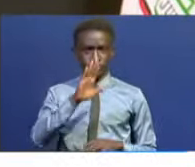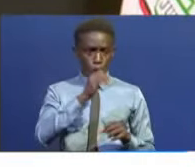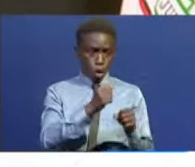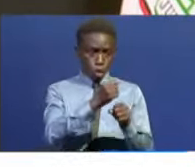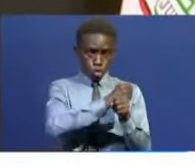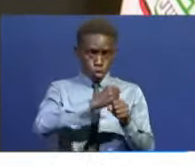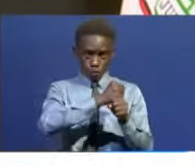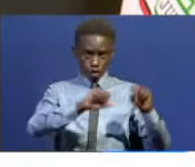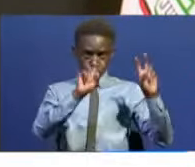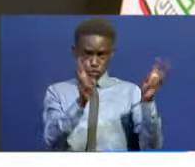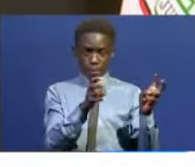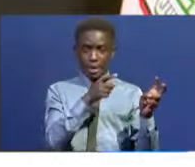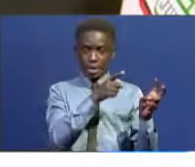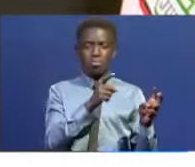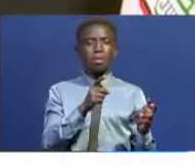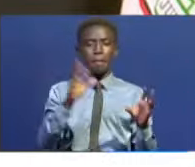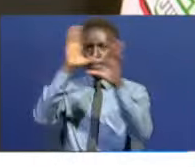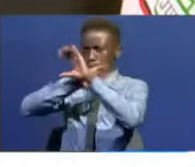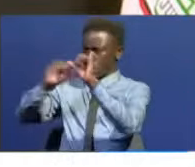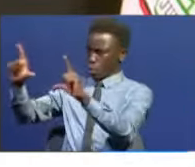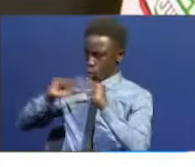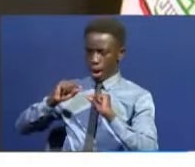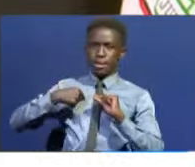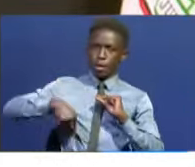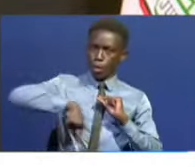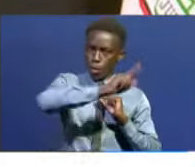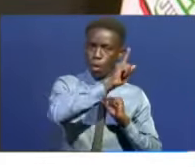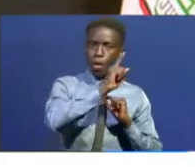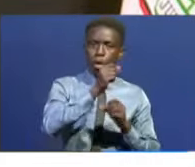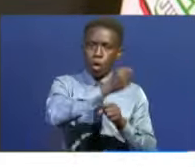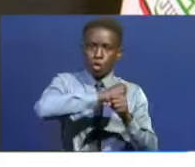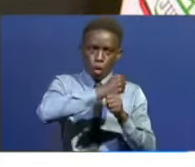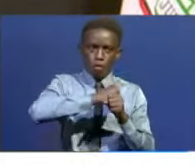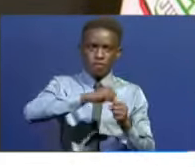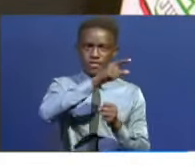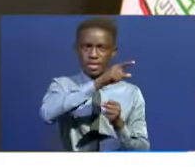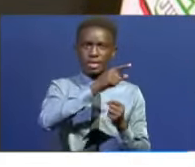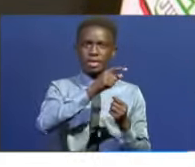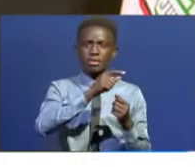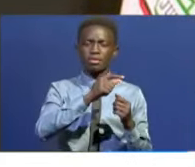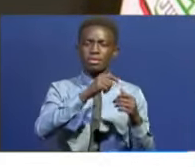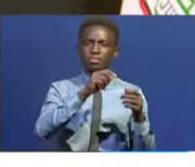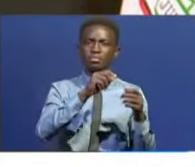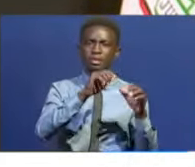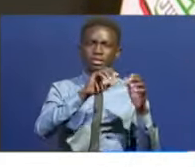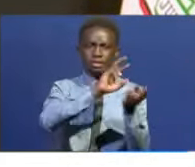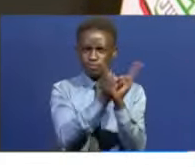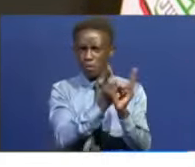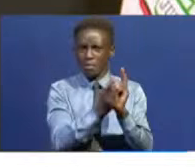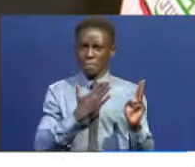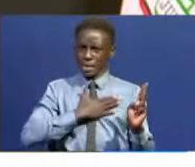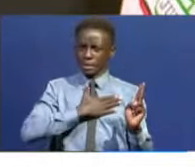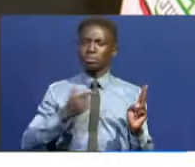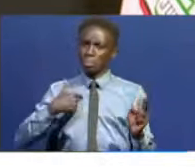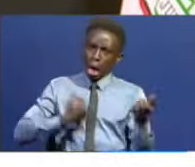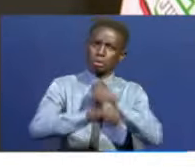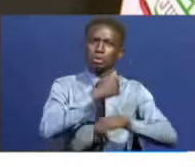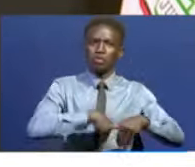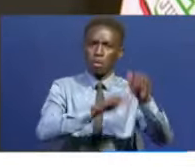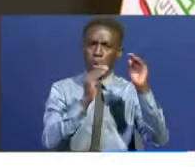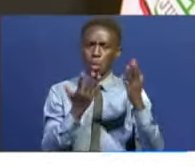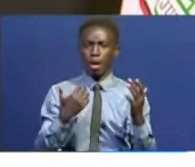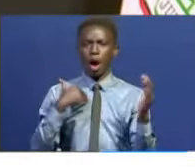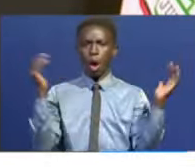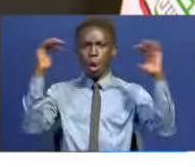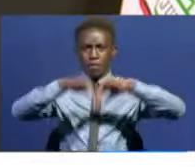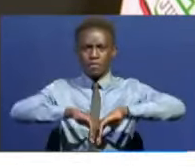the president to initiate the coffee reforms, which I have done successfully. I held the coffee conference in Meru for 3 days in